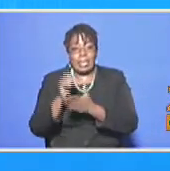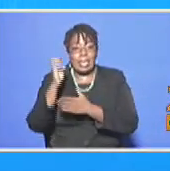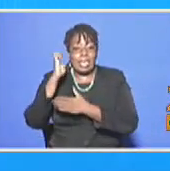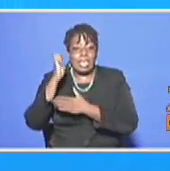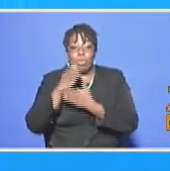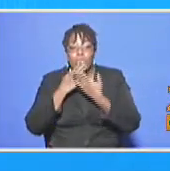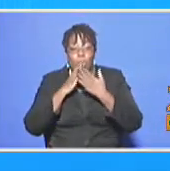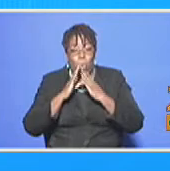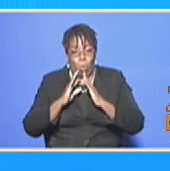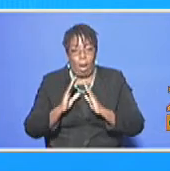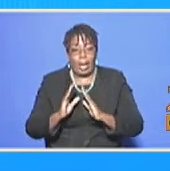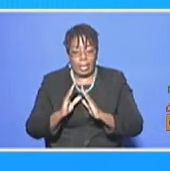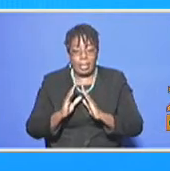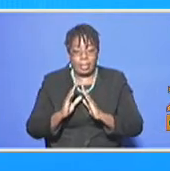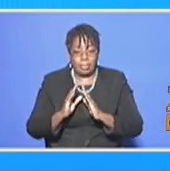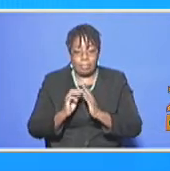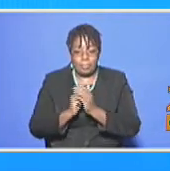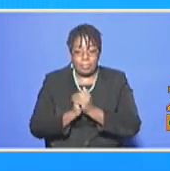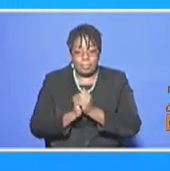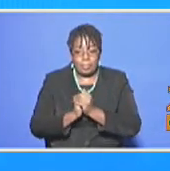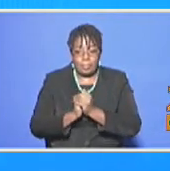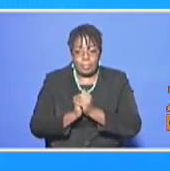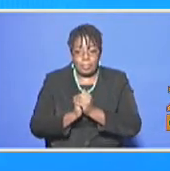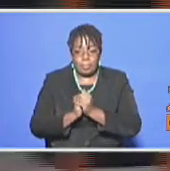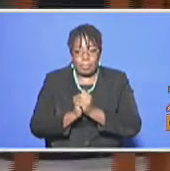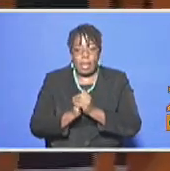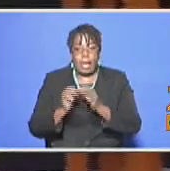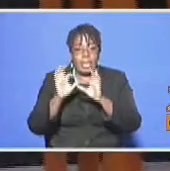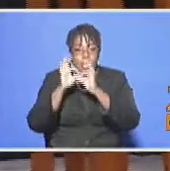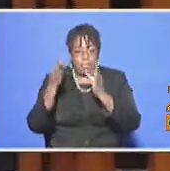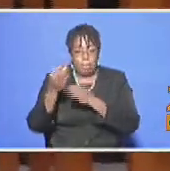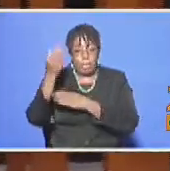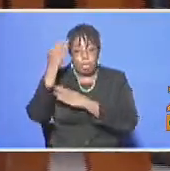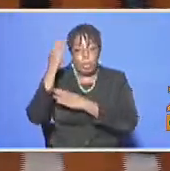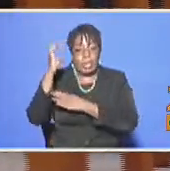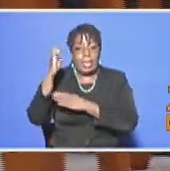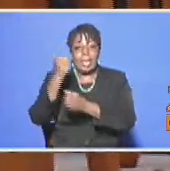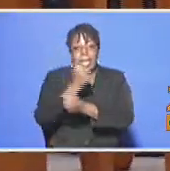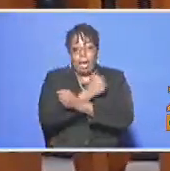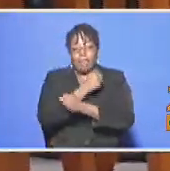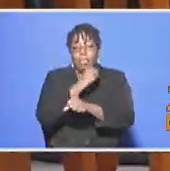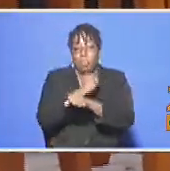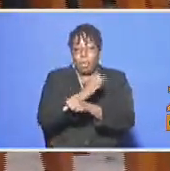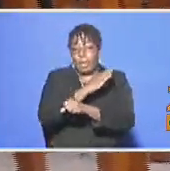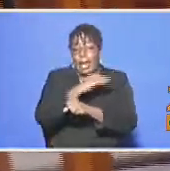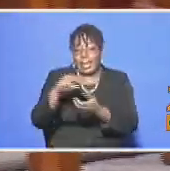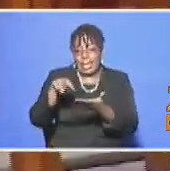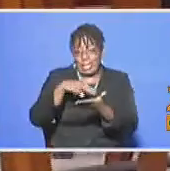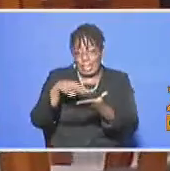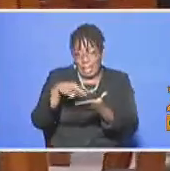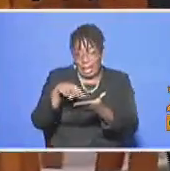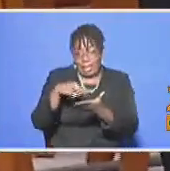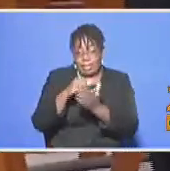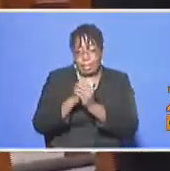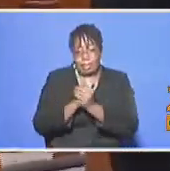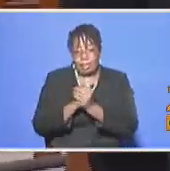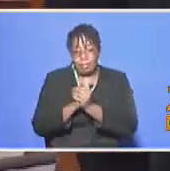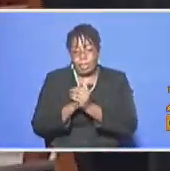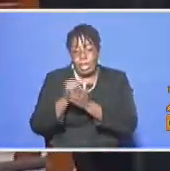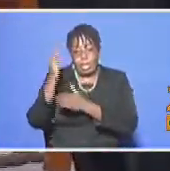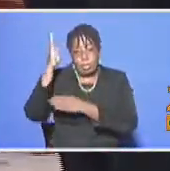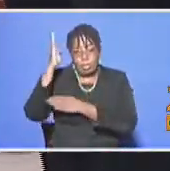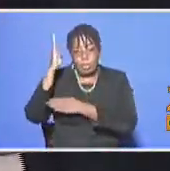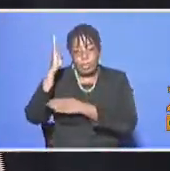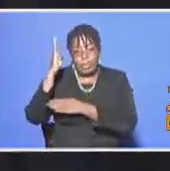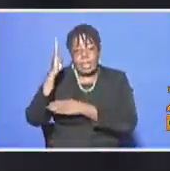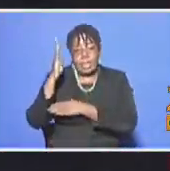quiet and observant and only next to his family loved to work and dance. For the close-knit family, Brennan's untimely death comes